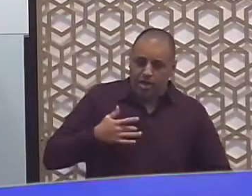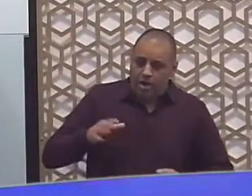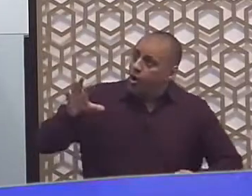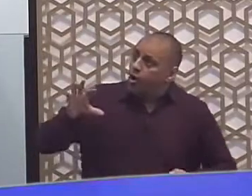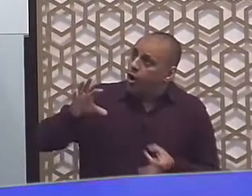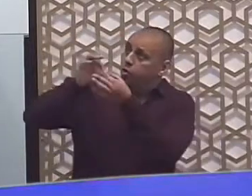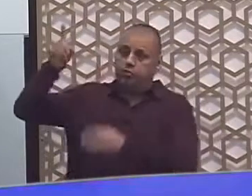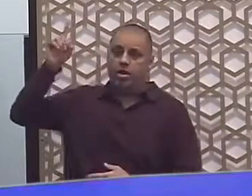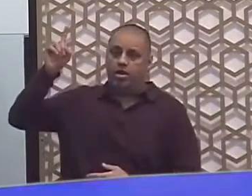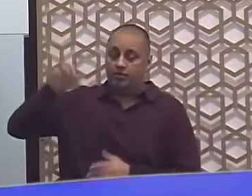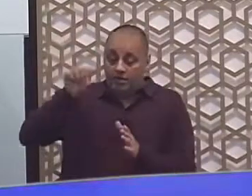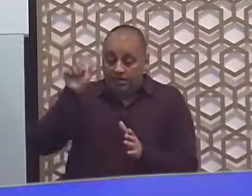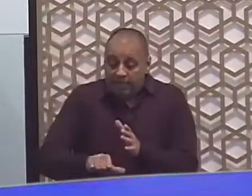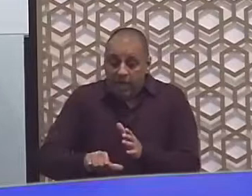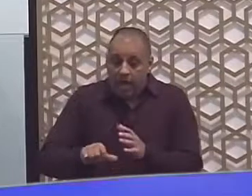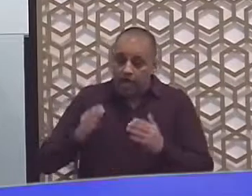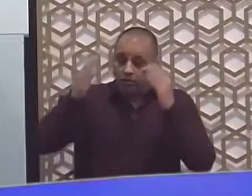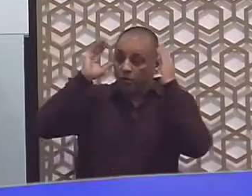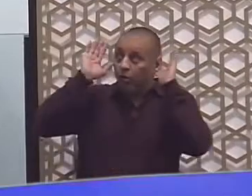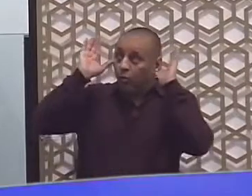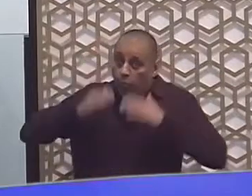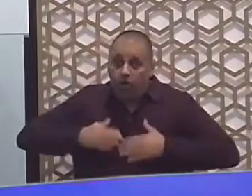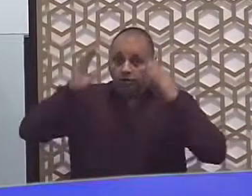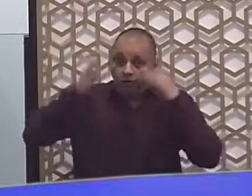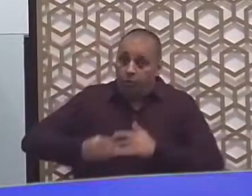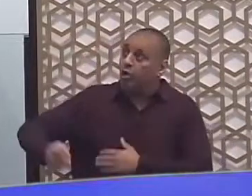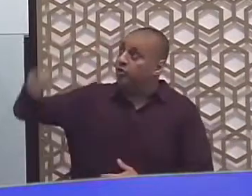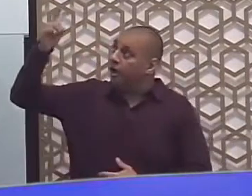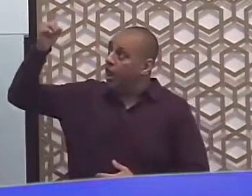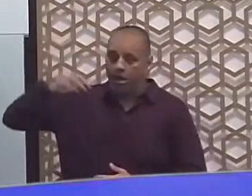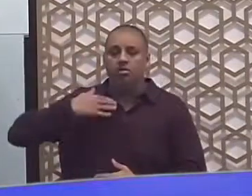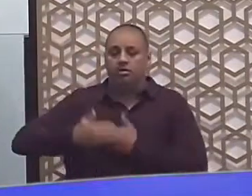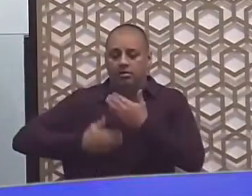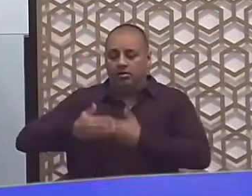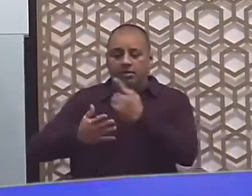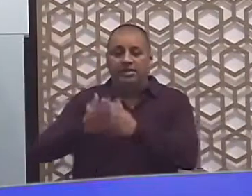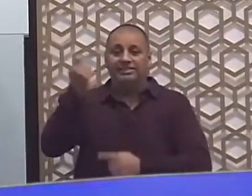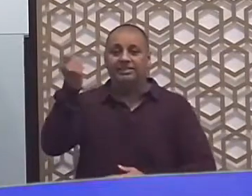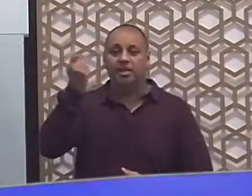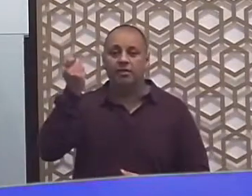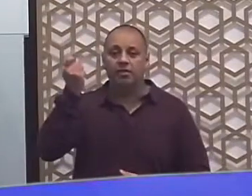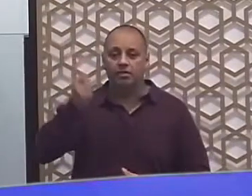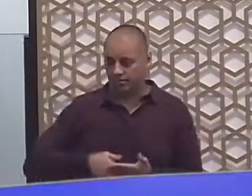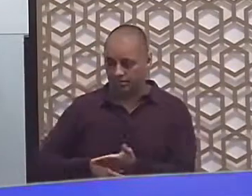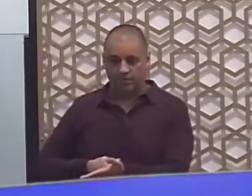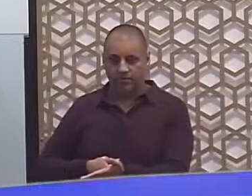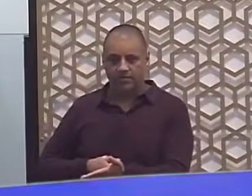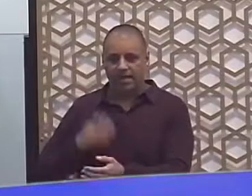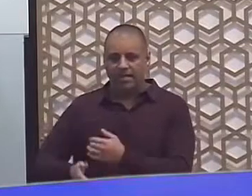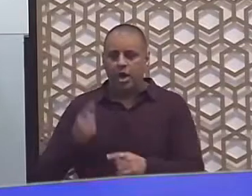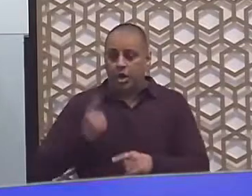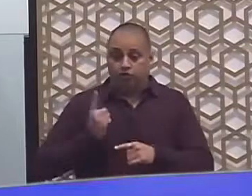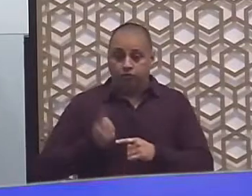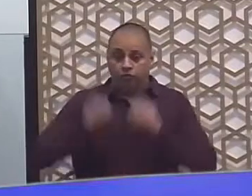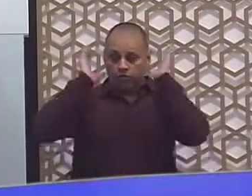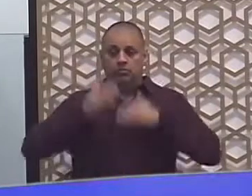worshipping the owner of all success, Allah subhanahu wa ta'ala. They haven't forgotten that they shouldn't rush this prayer for anything else, because